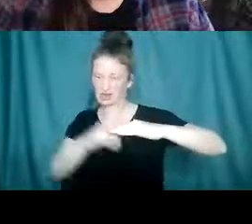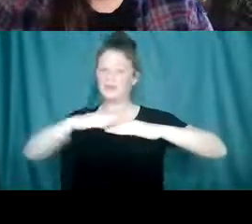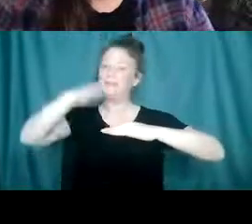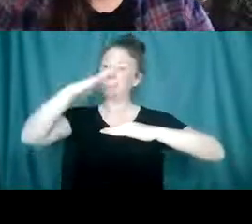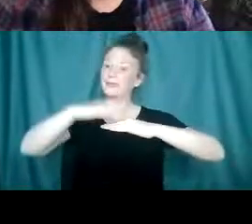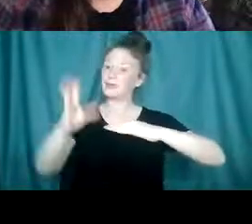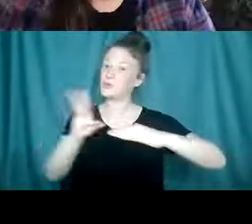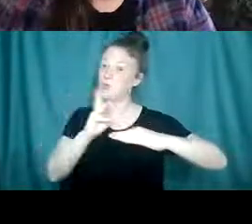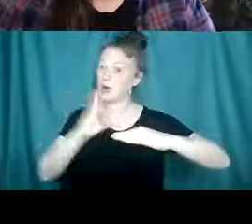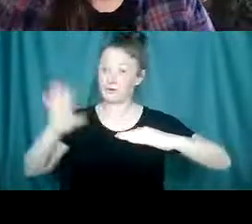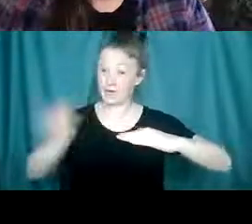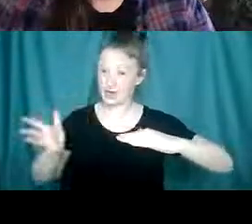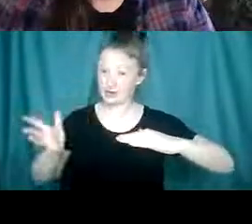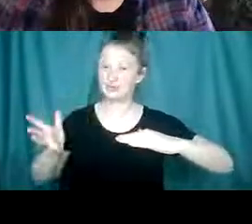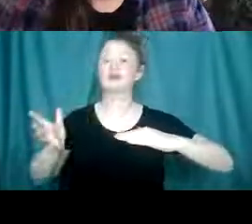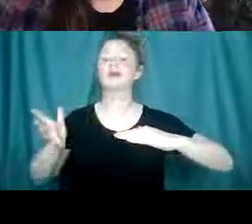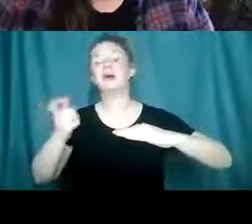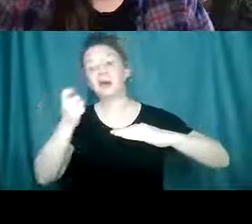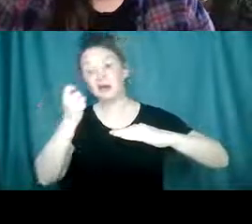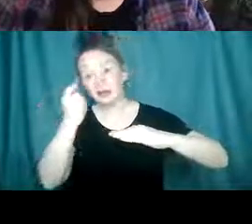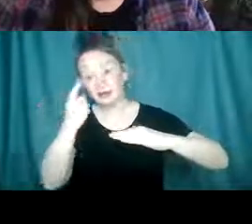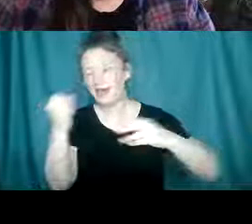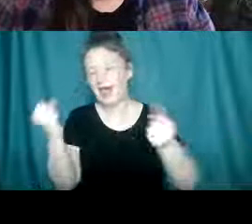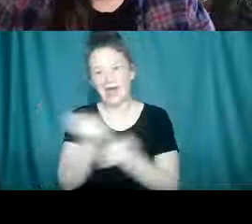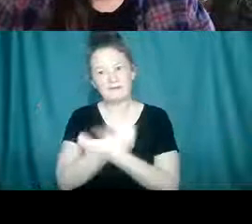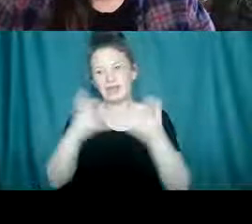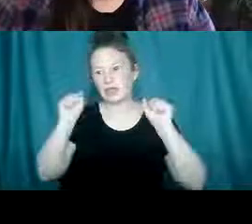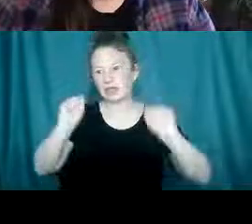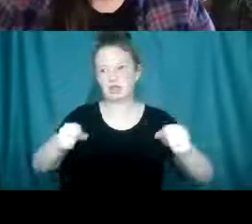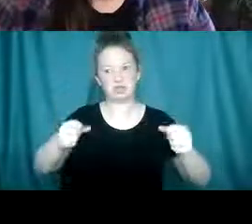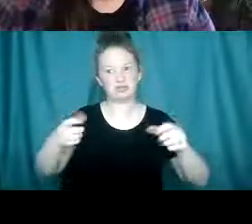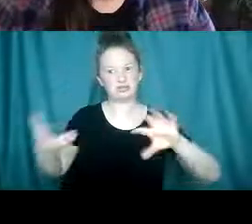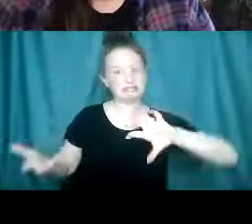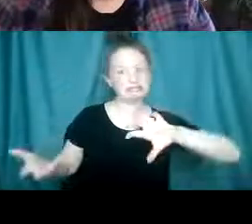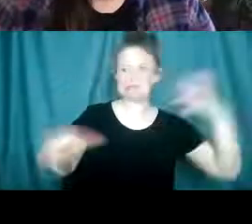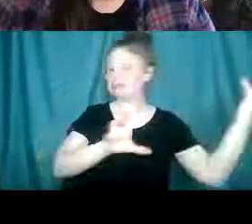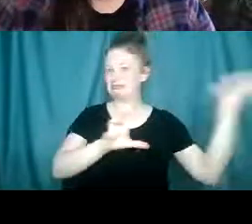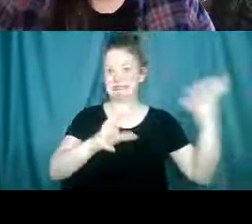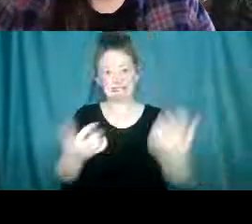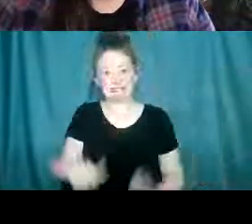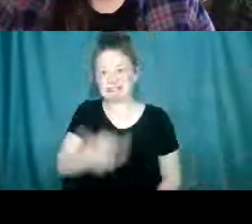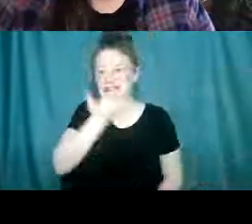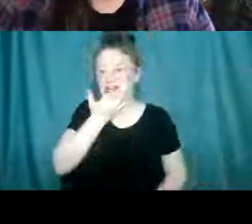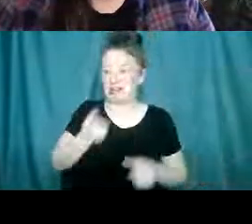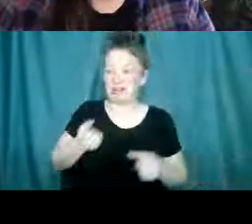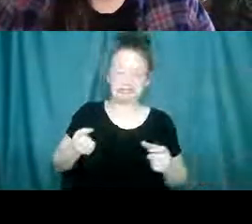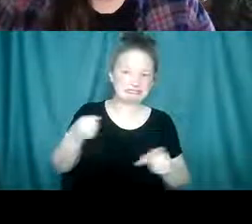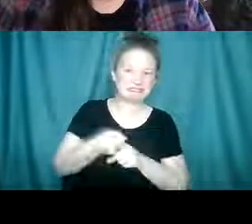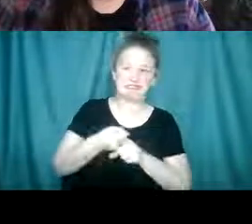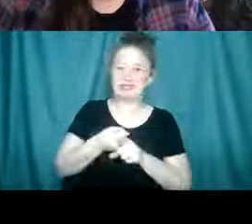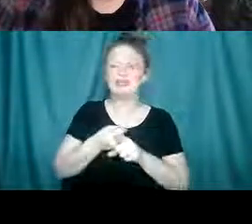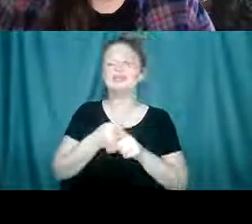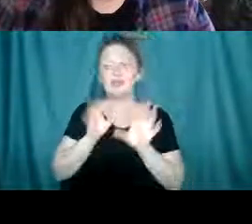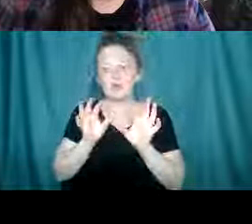But of course, everything could go wrong, and we really need to consider the site selection. So we probably don't want